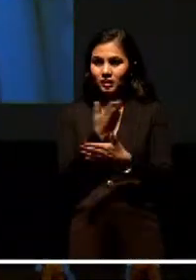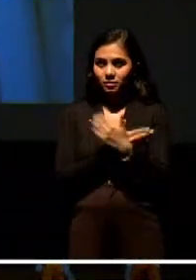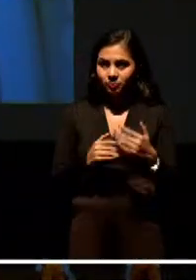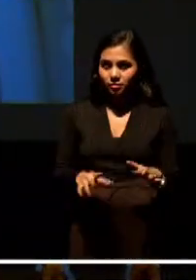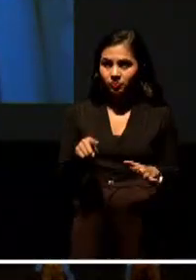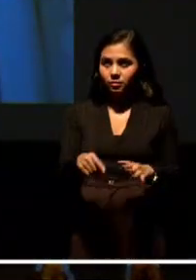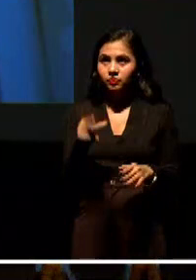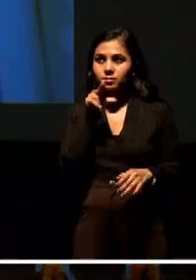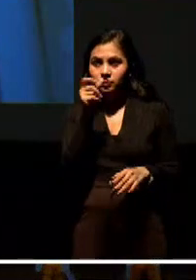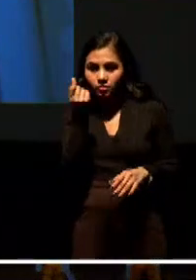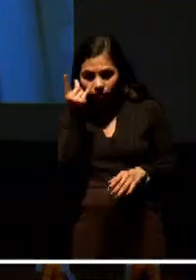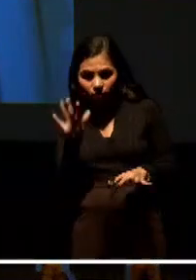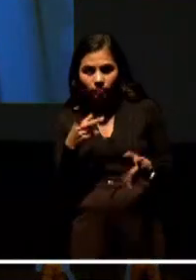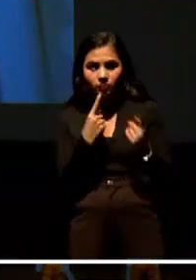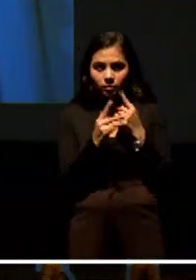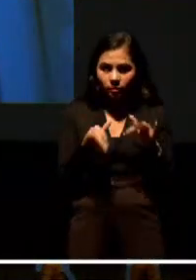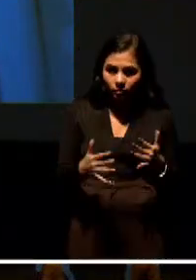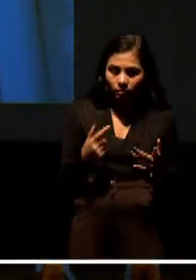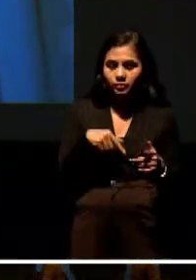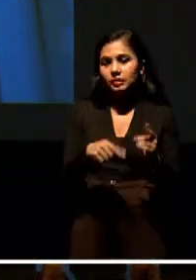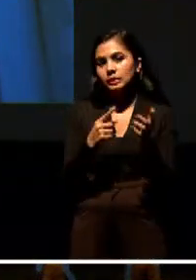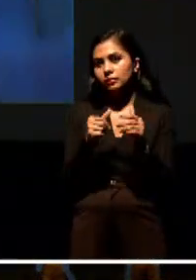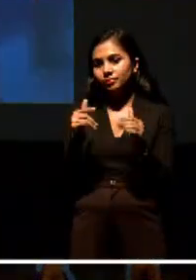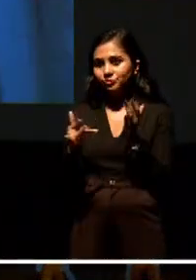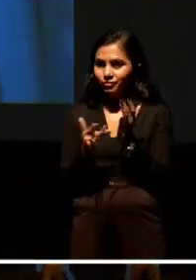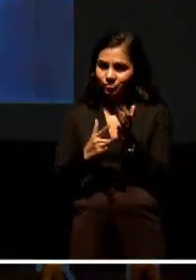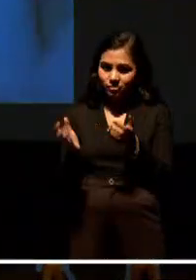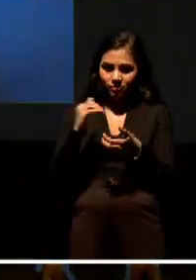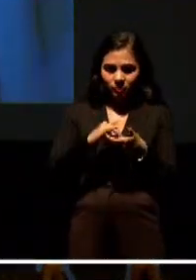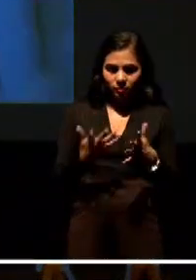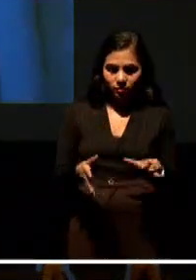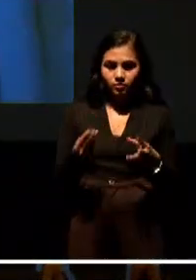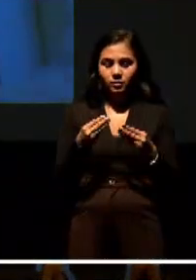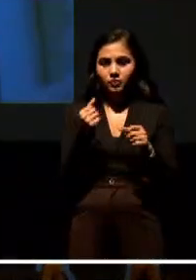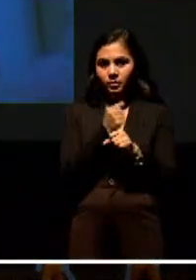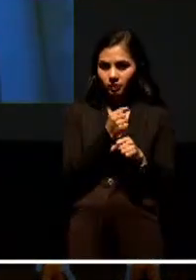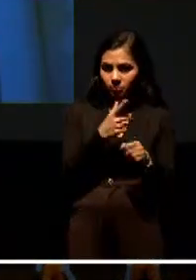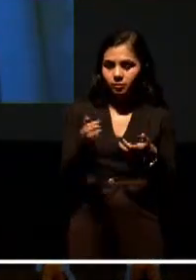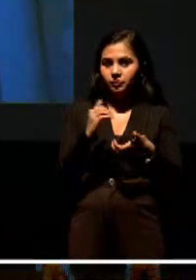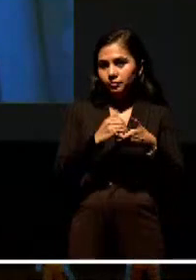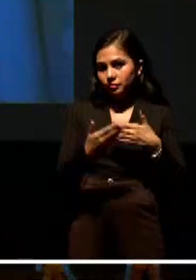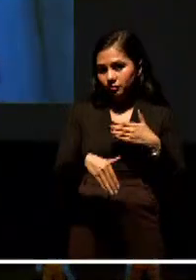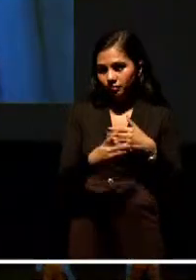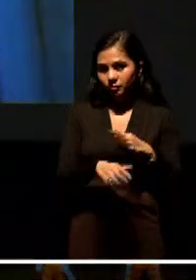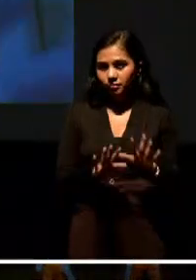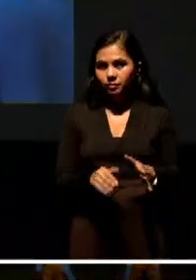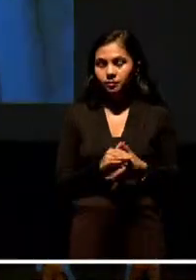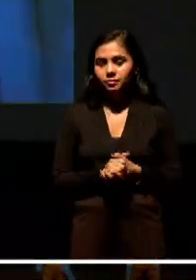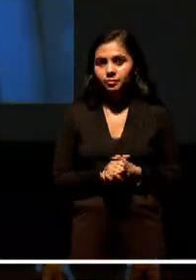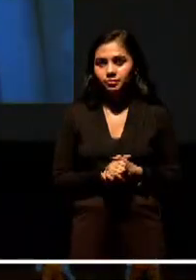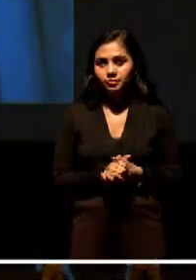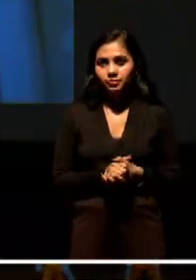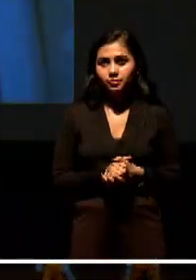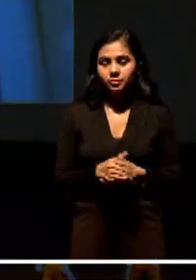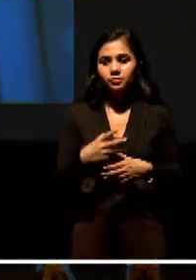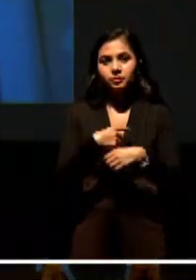understand their voices. So this is what technological partnerships and even the government partnerships we are doing to